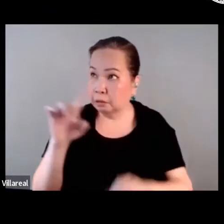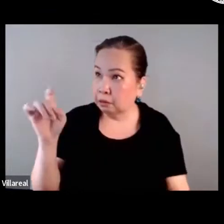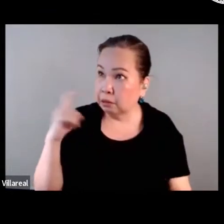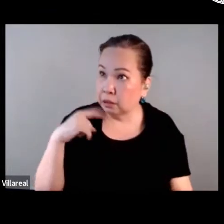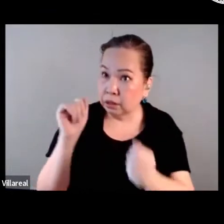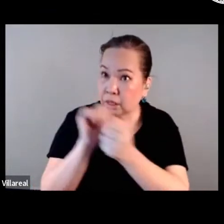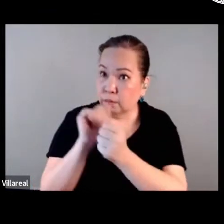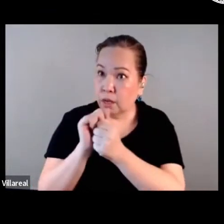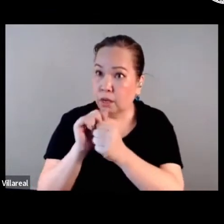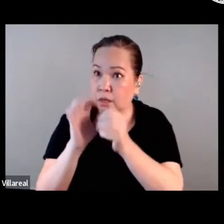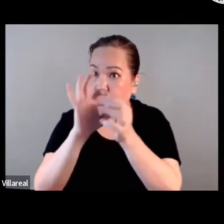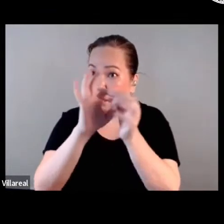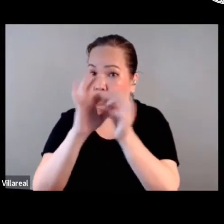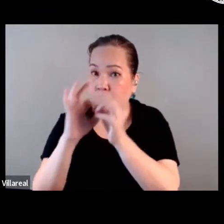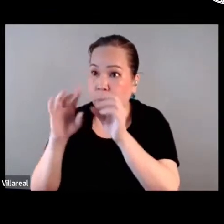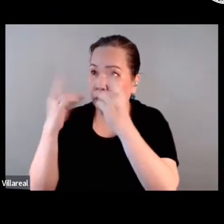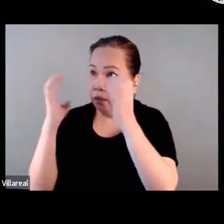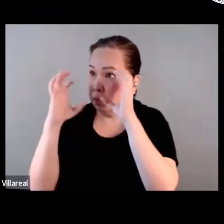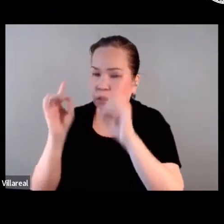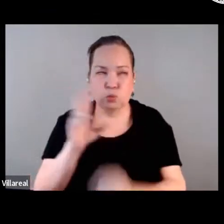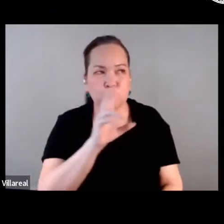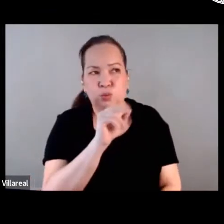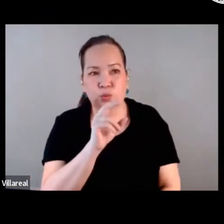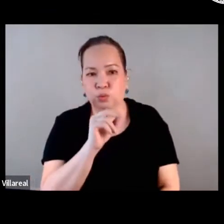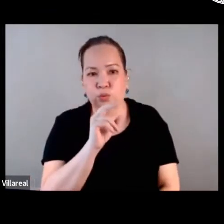DepEd? Hindi po. Hindi.